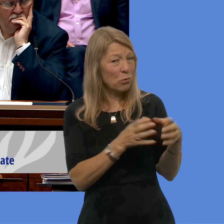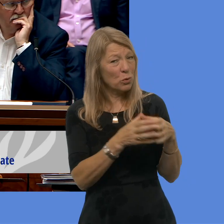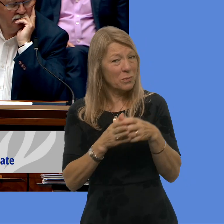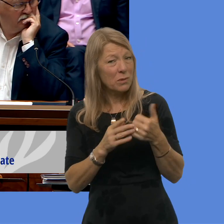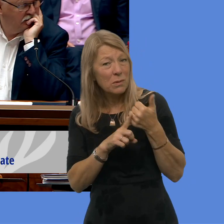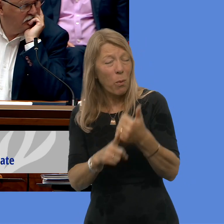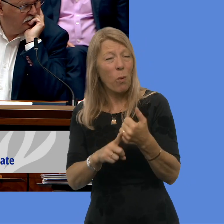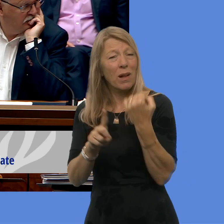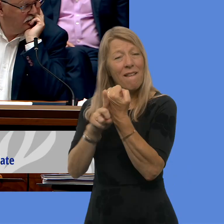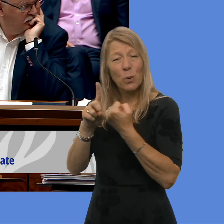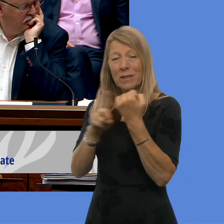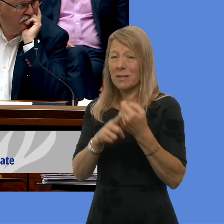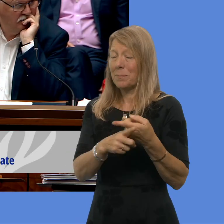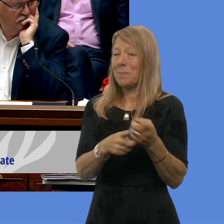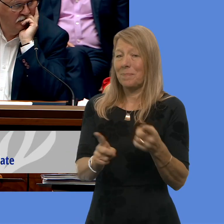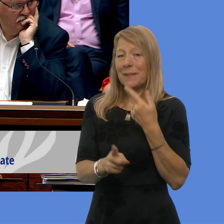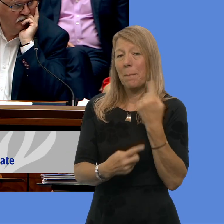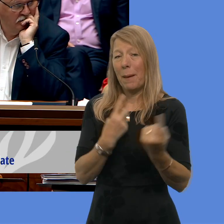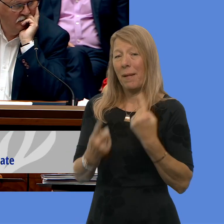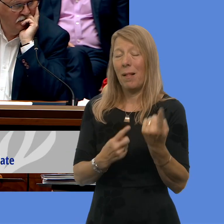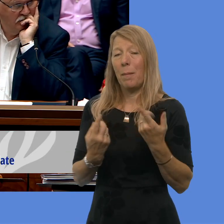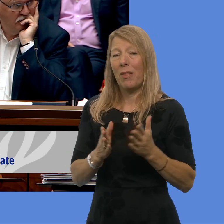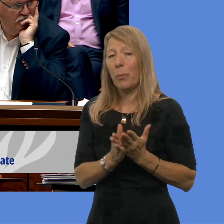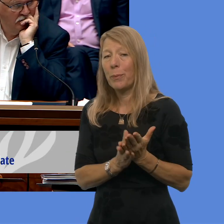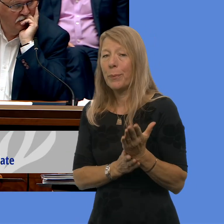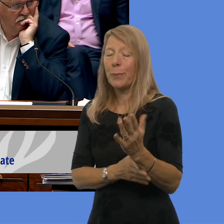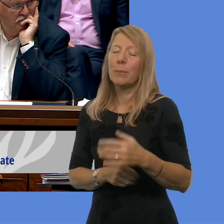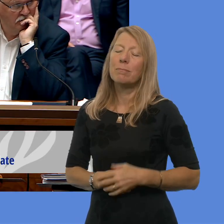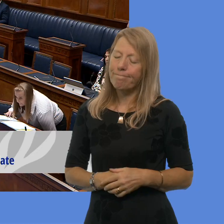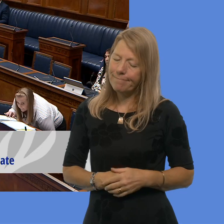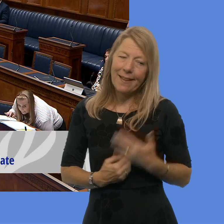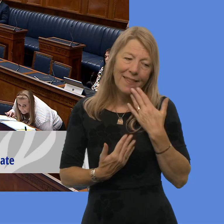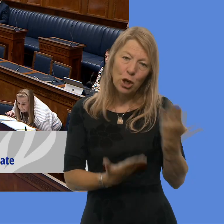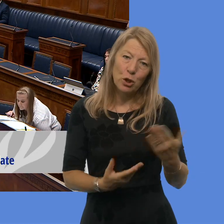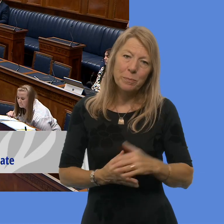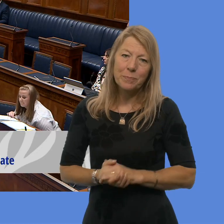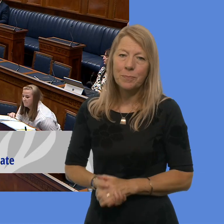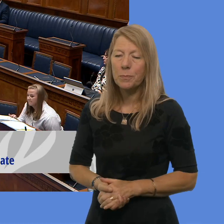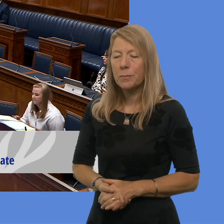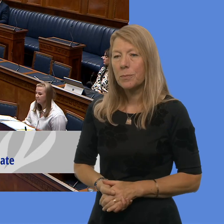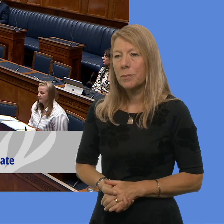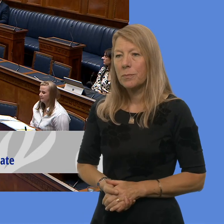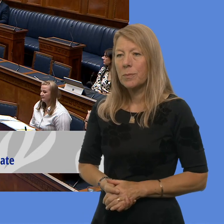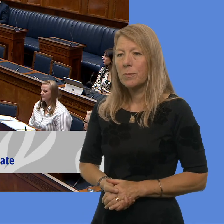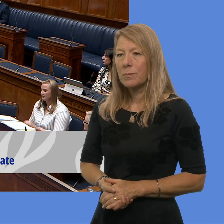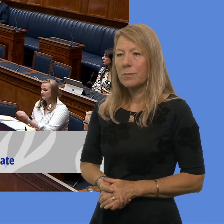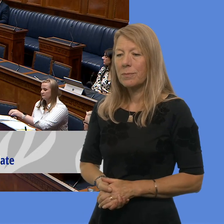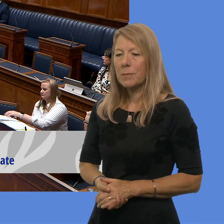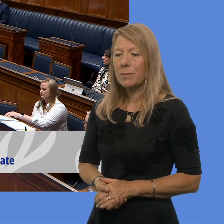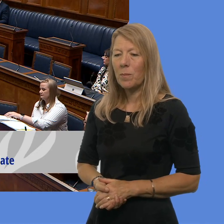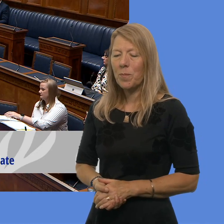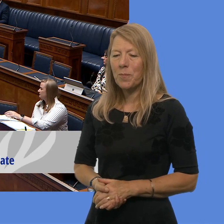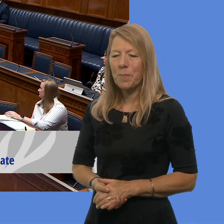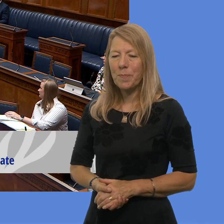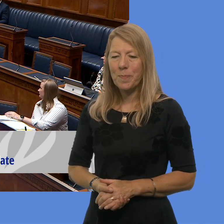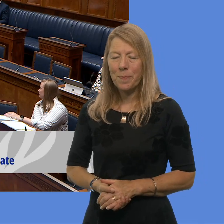advocacy for victims and survivors as I go through this process. Andrew McMurray. Principal Speaker, and we're all dismayed